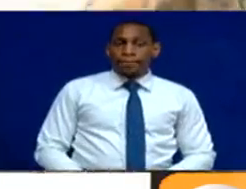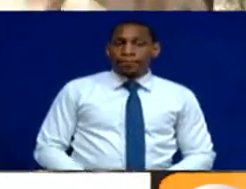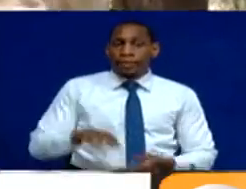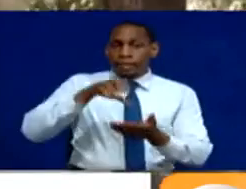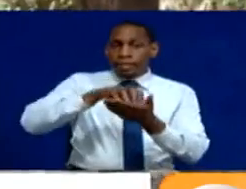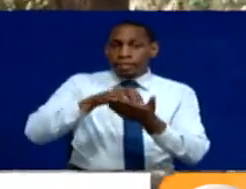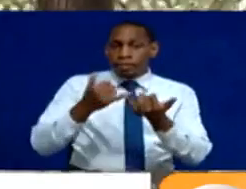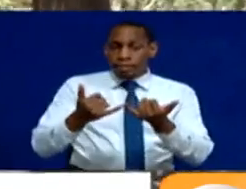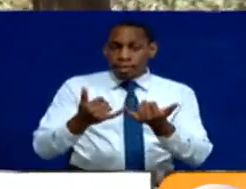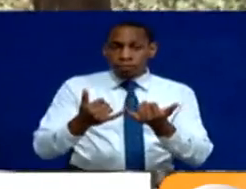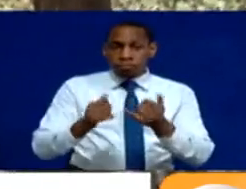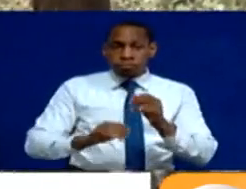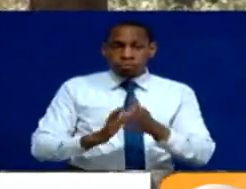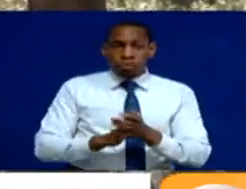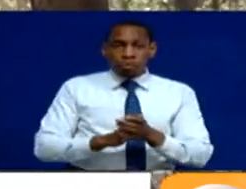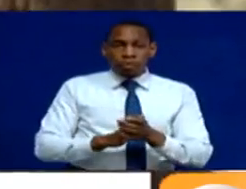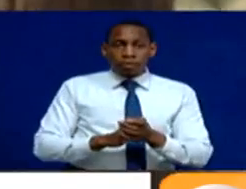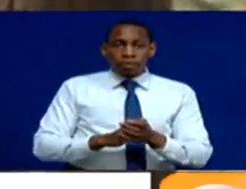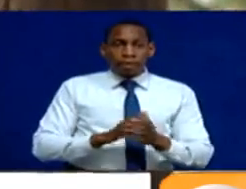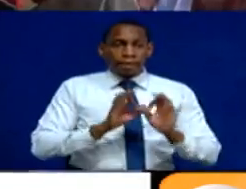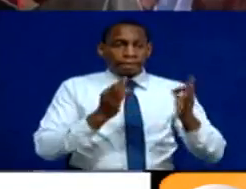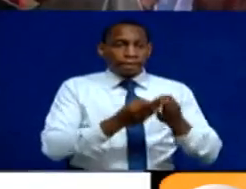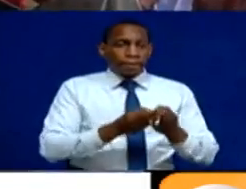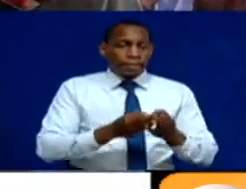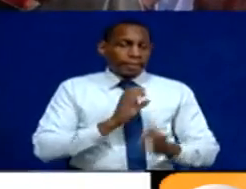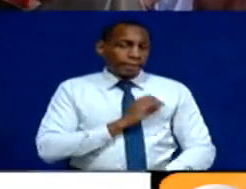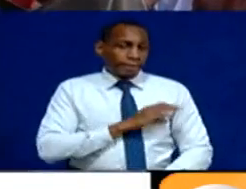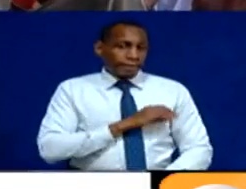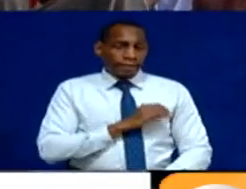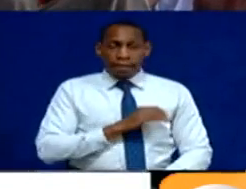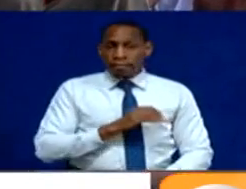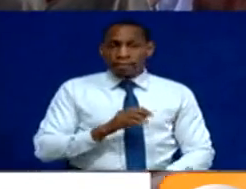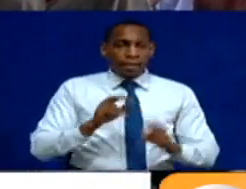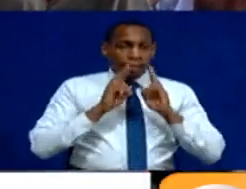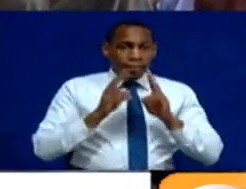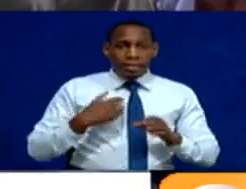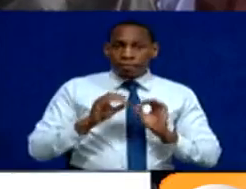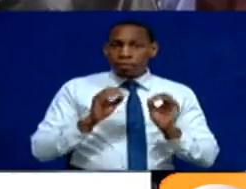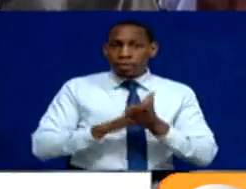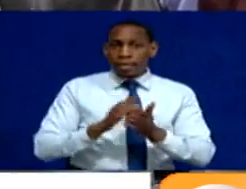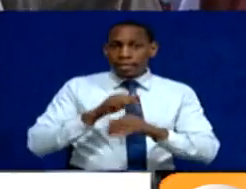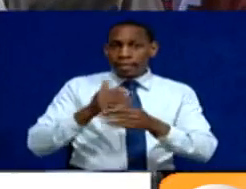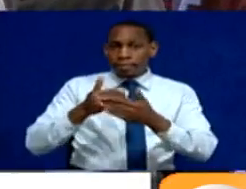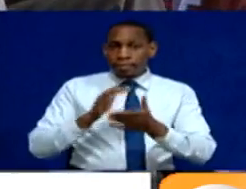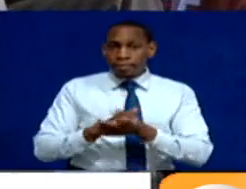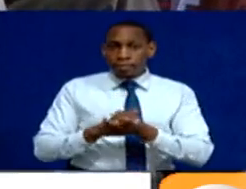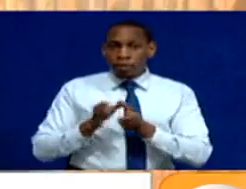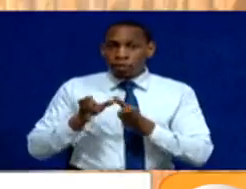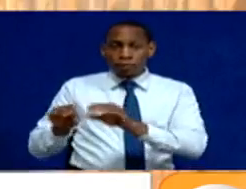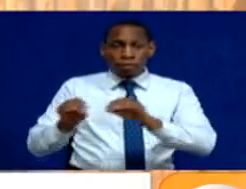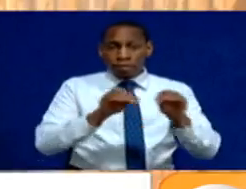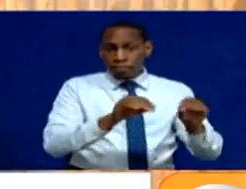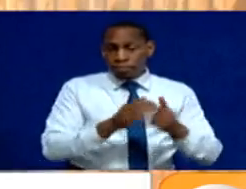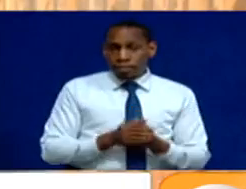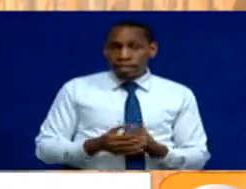The incident sending shivers to the family of the 16-year-old who have not known peace after they were rendered IDPs.